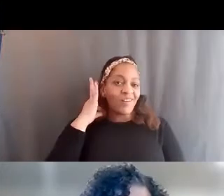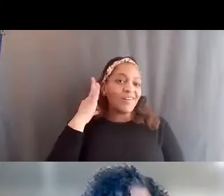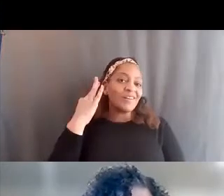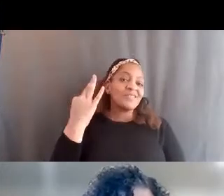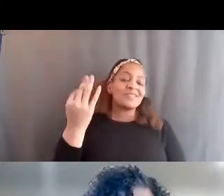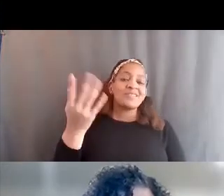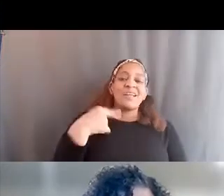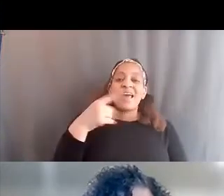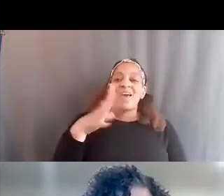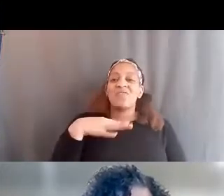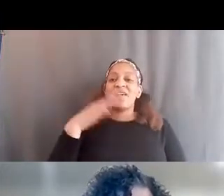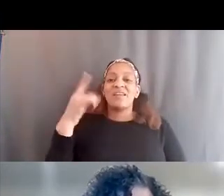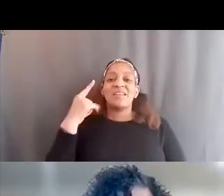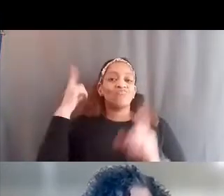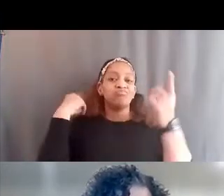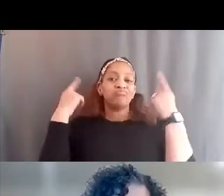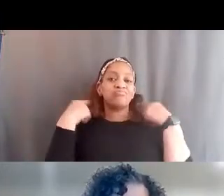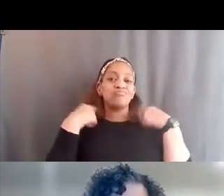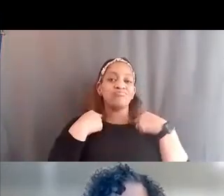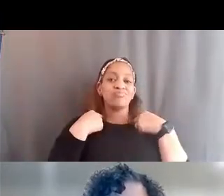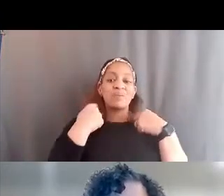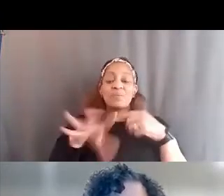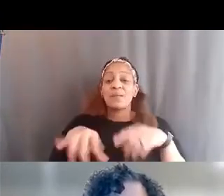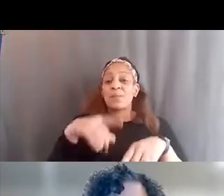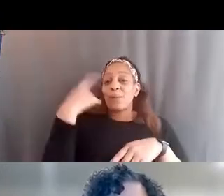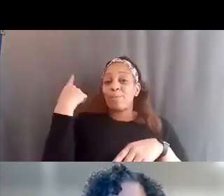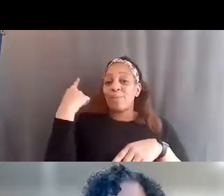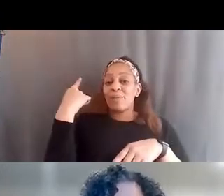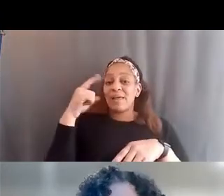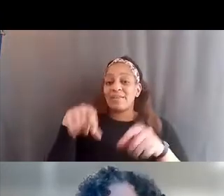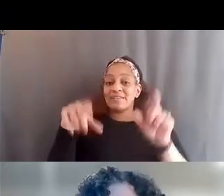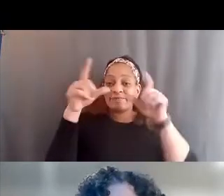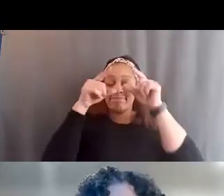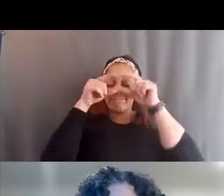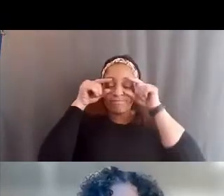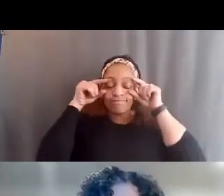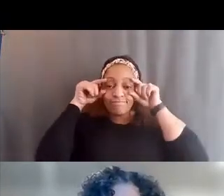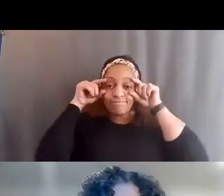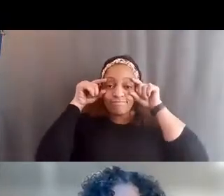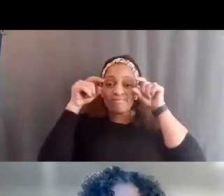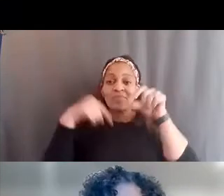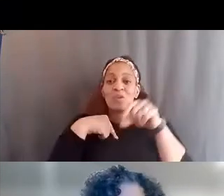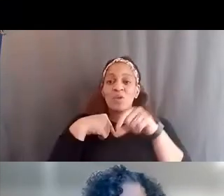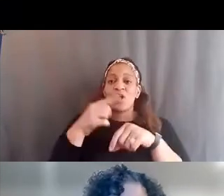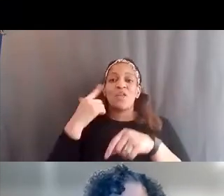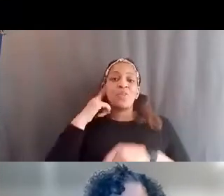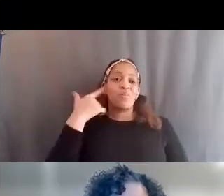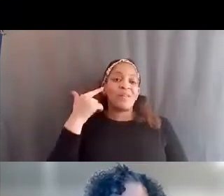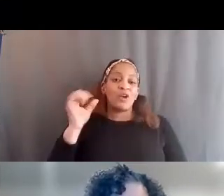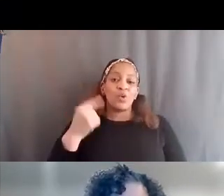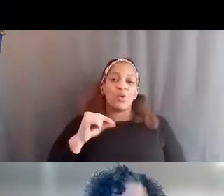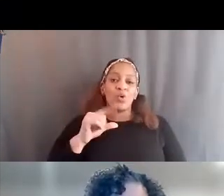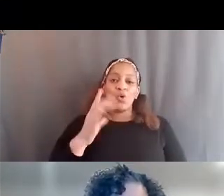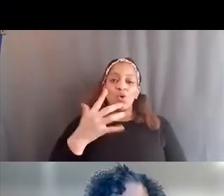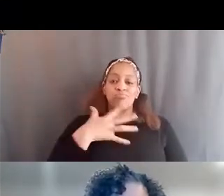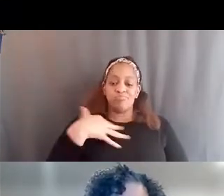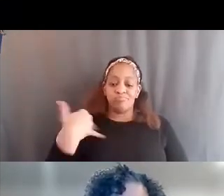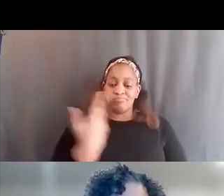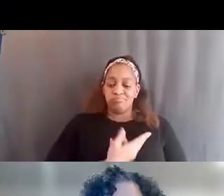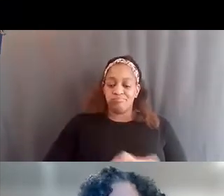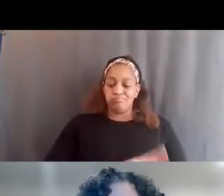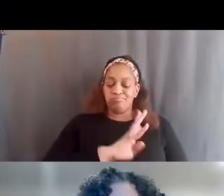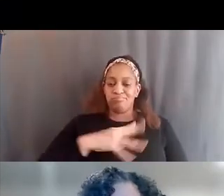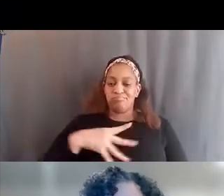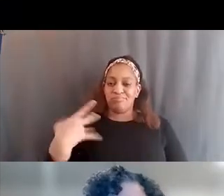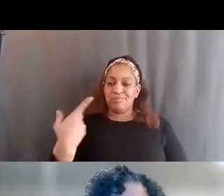gray, and gold tiger patterned shirt. I have a simple blurred virtual background. So I'm